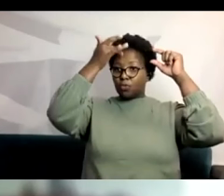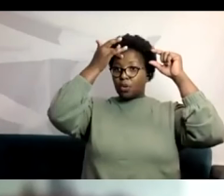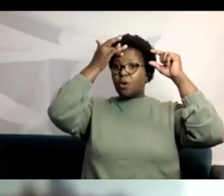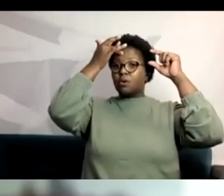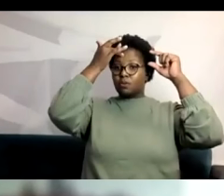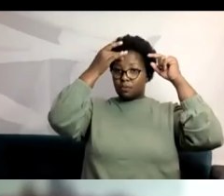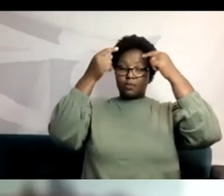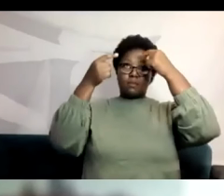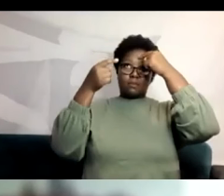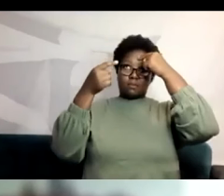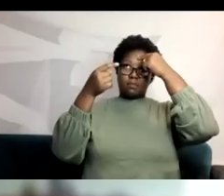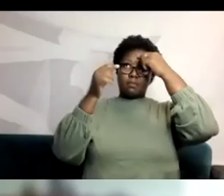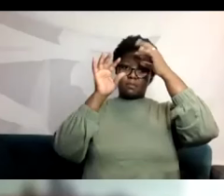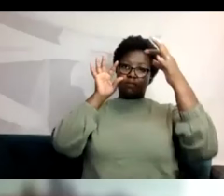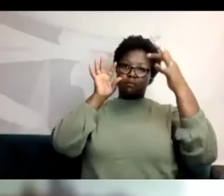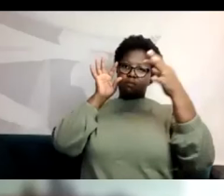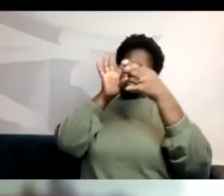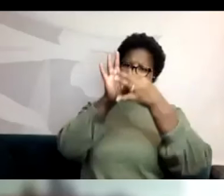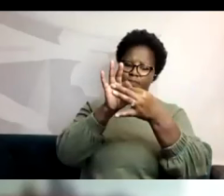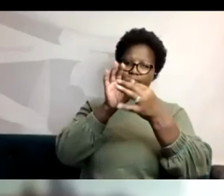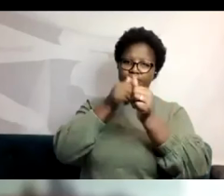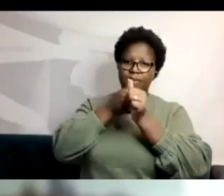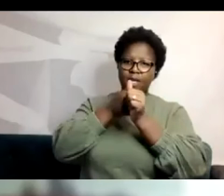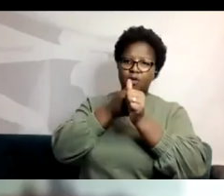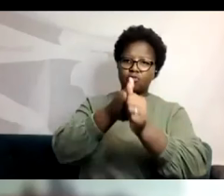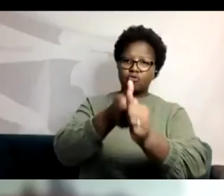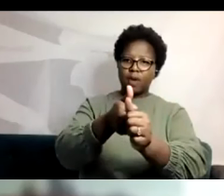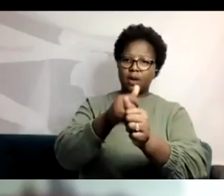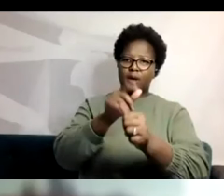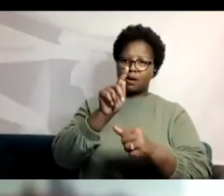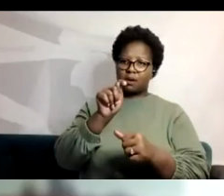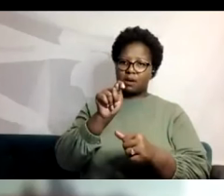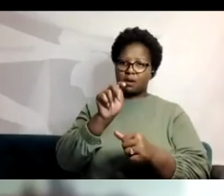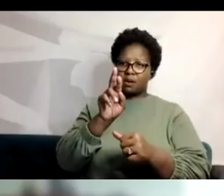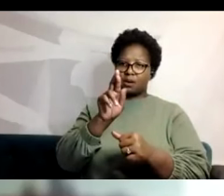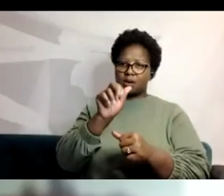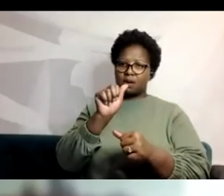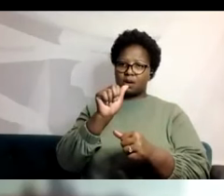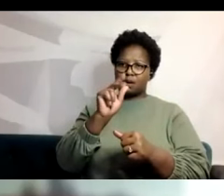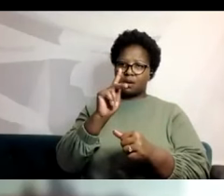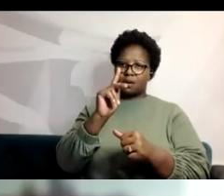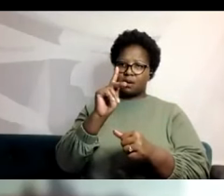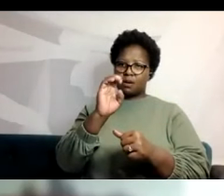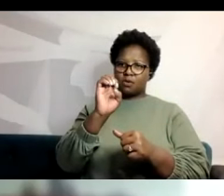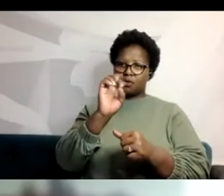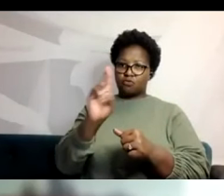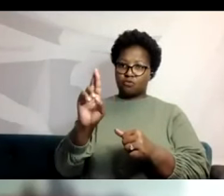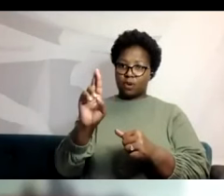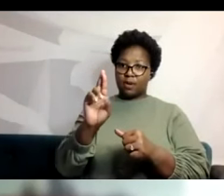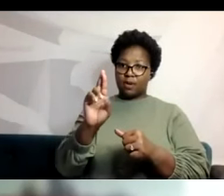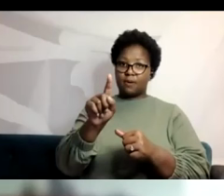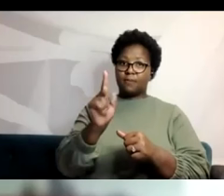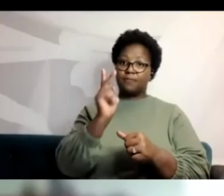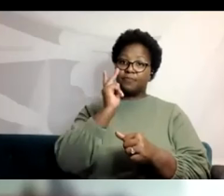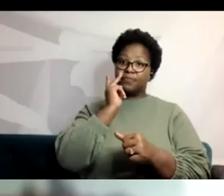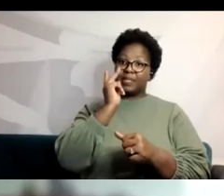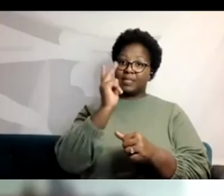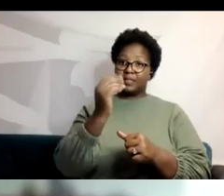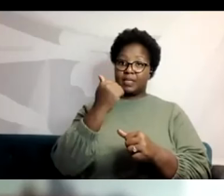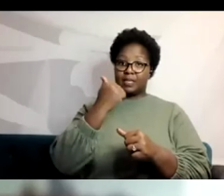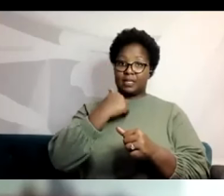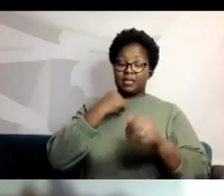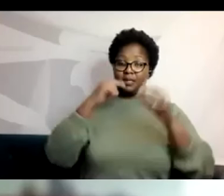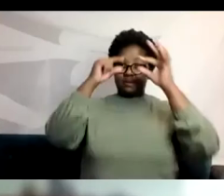a tracker. And this is what our tracker looks like. So as you can see, I have put a dot on my